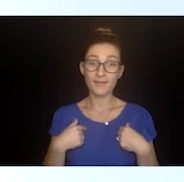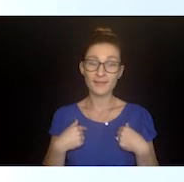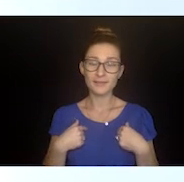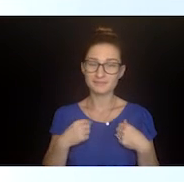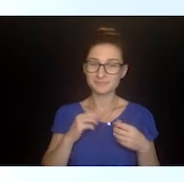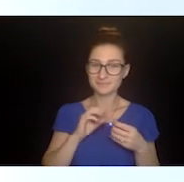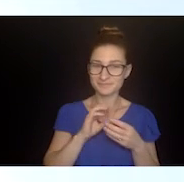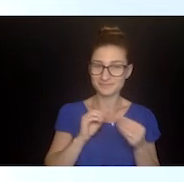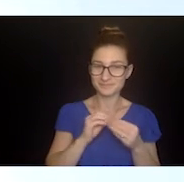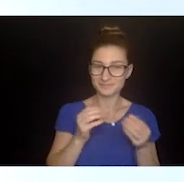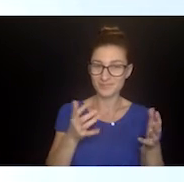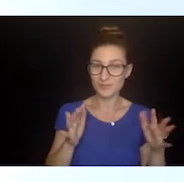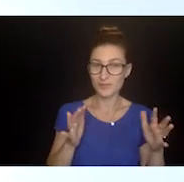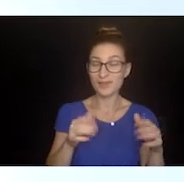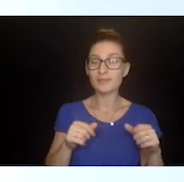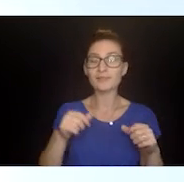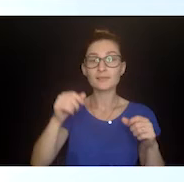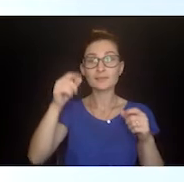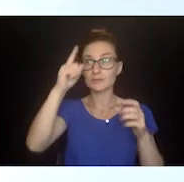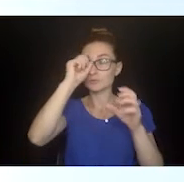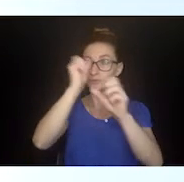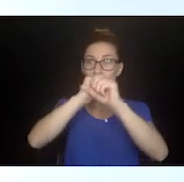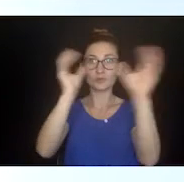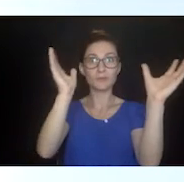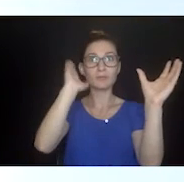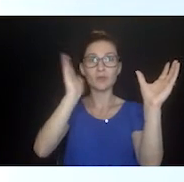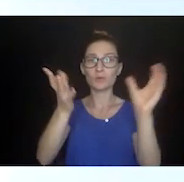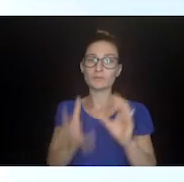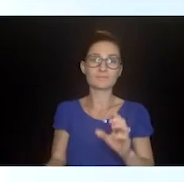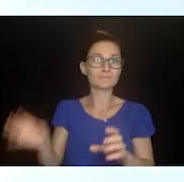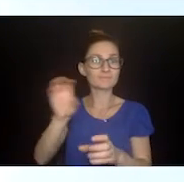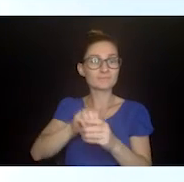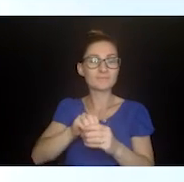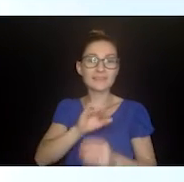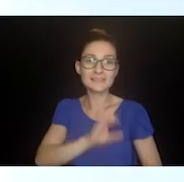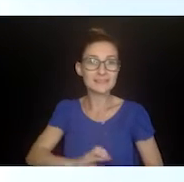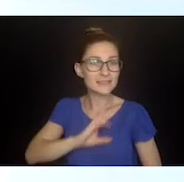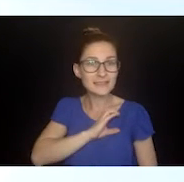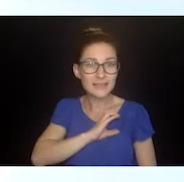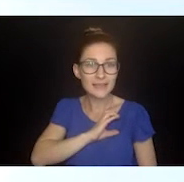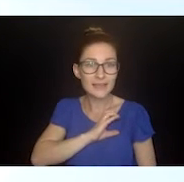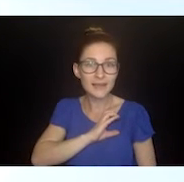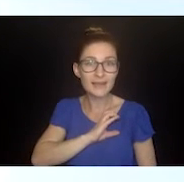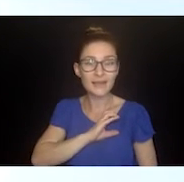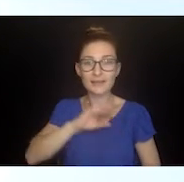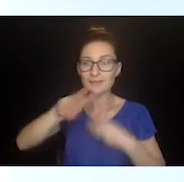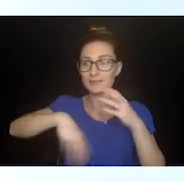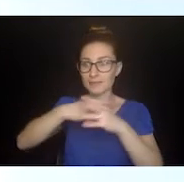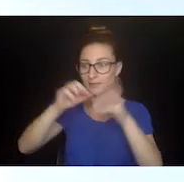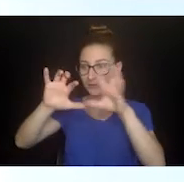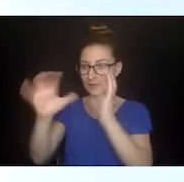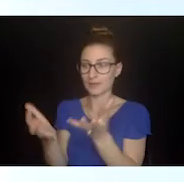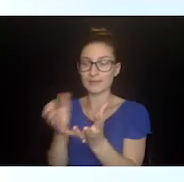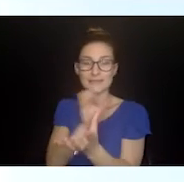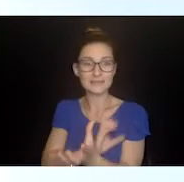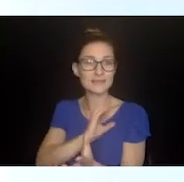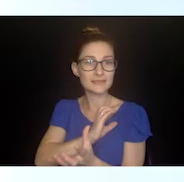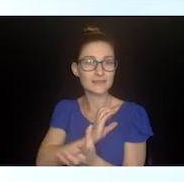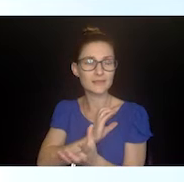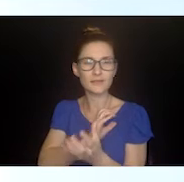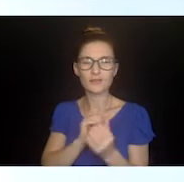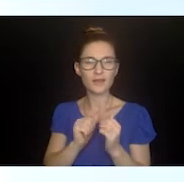As I mentioned, had a dream that he was going to be a global citizen. How is someone with all these challenges